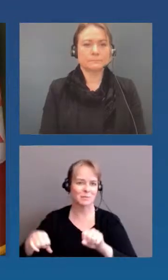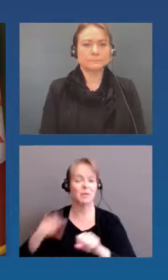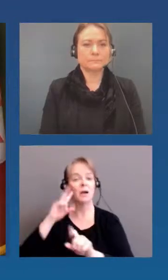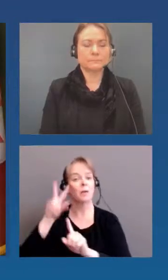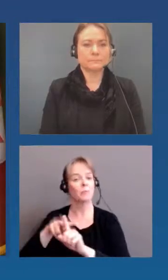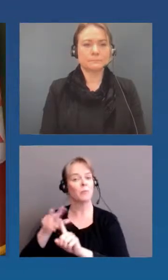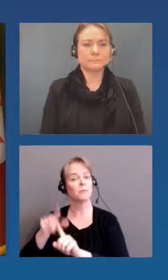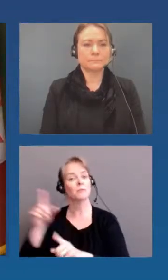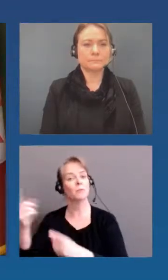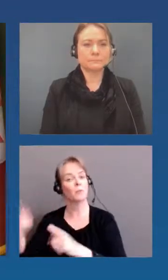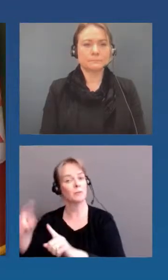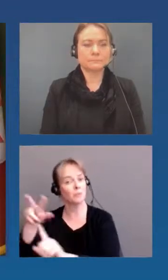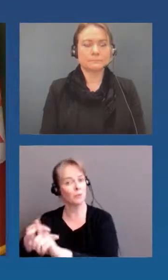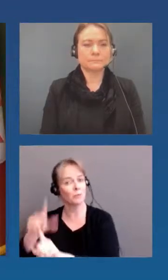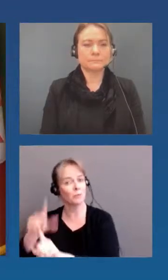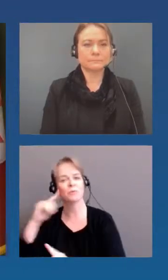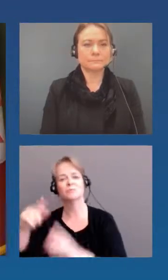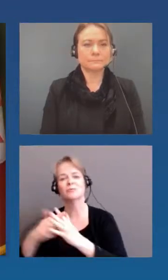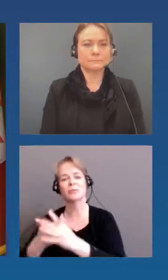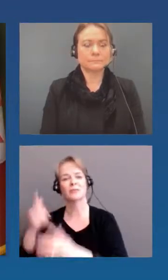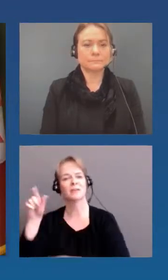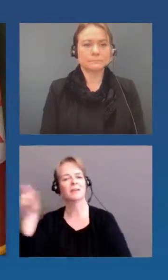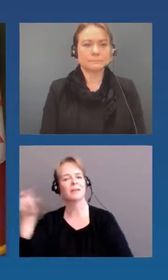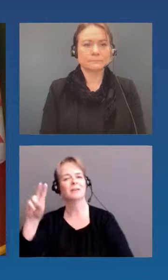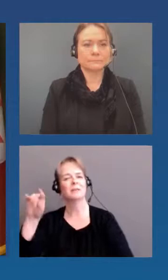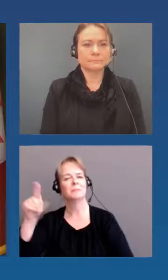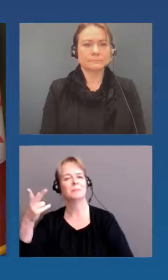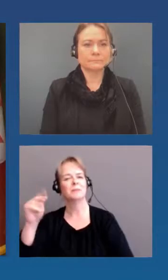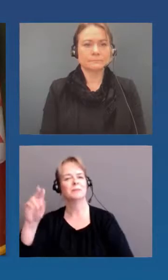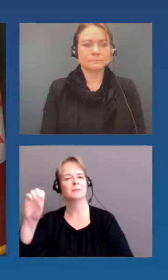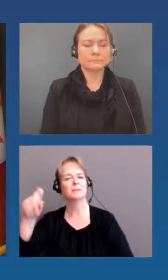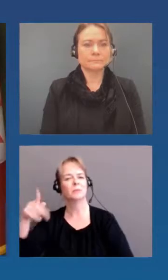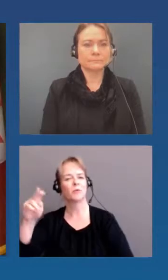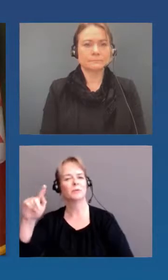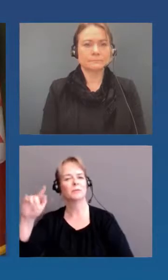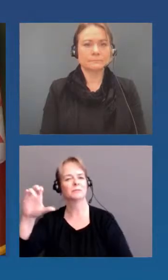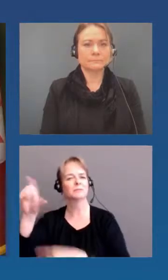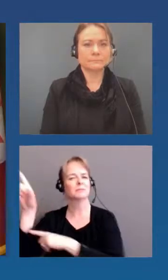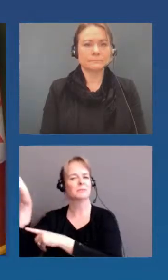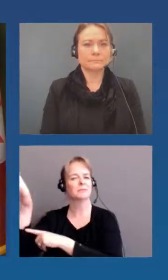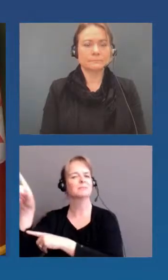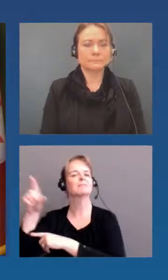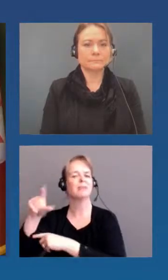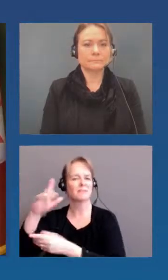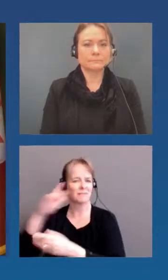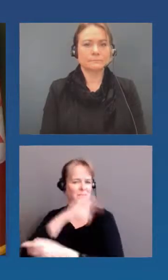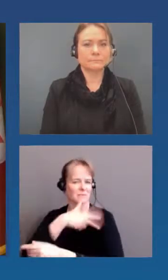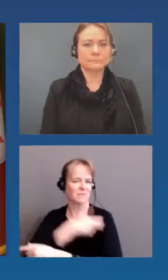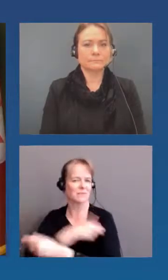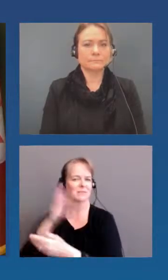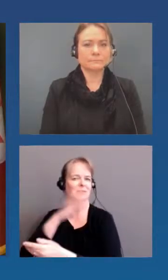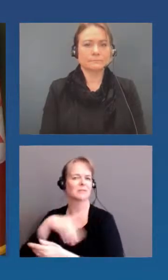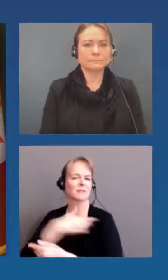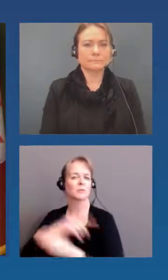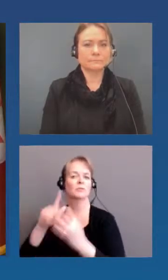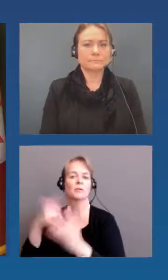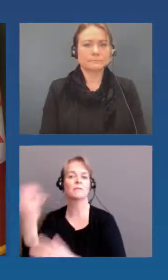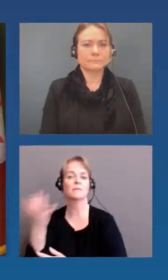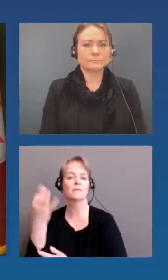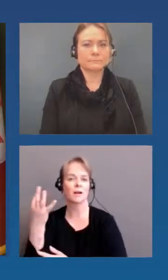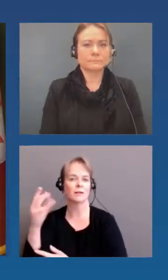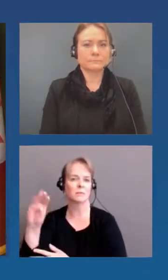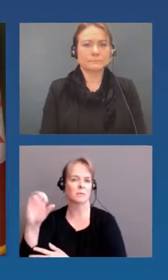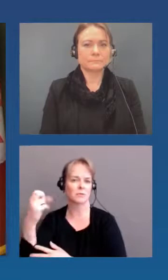at the Nepean Sportsplex Community Vaccination Clinic. We estimate that there are approximately 6,000 eligible residents in